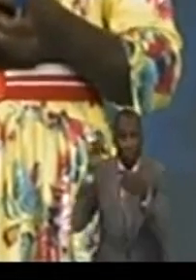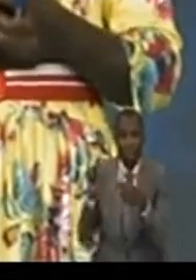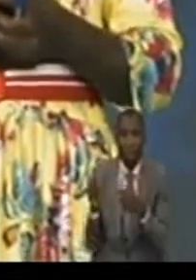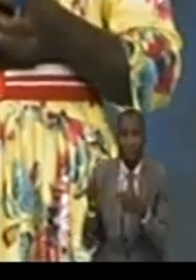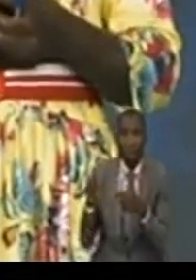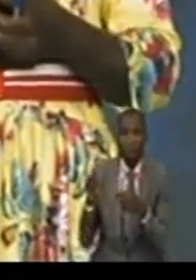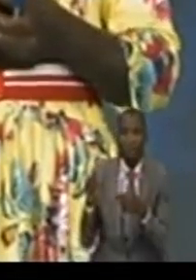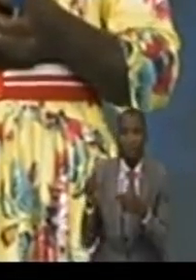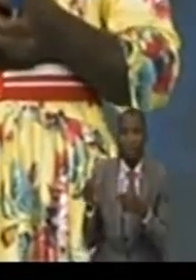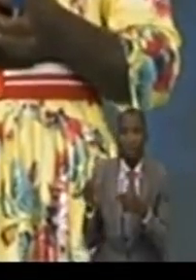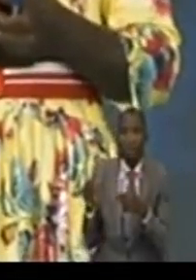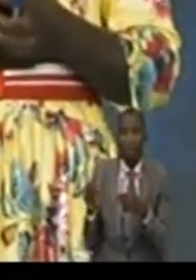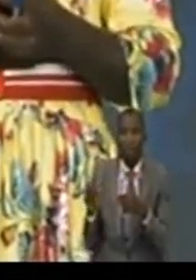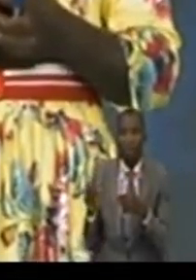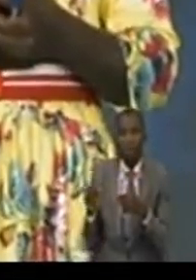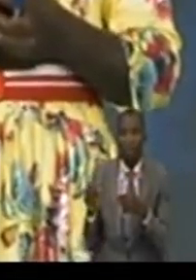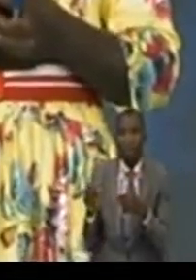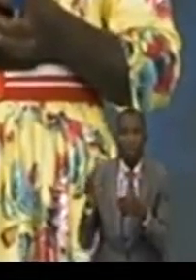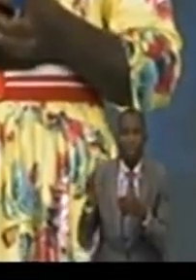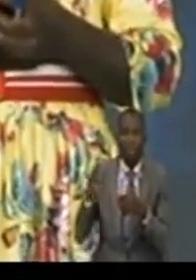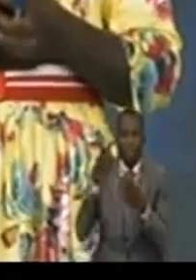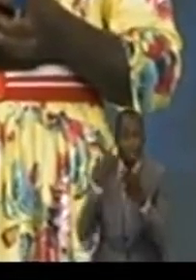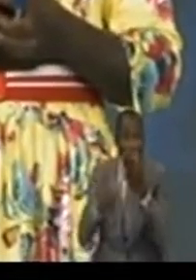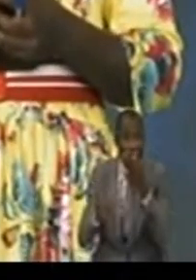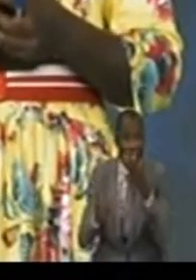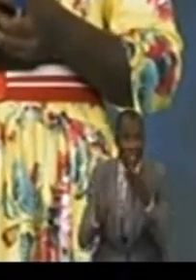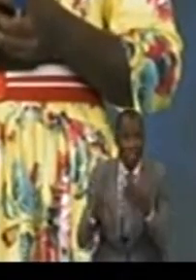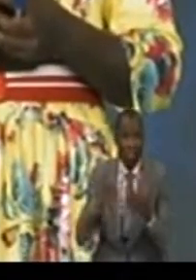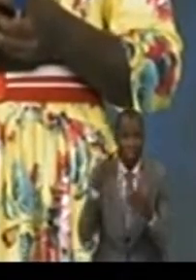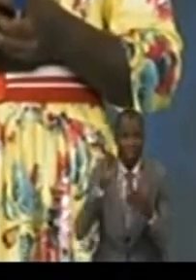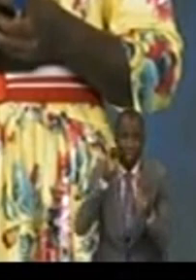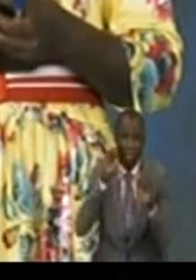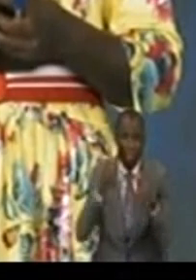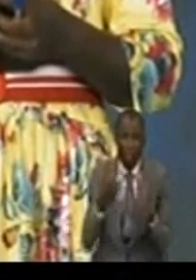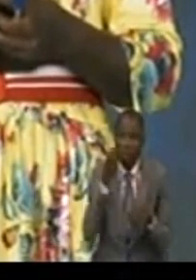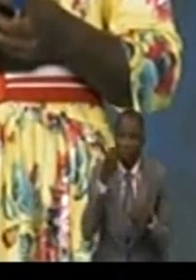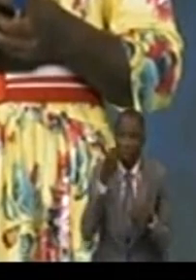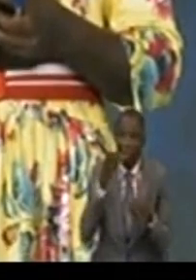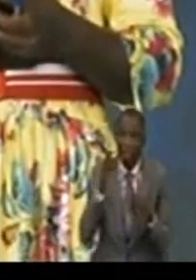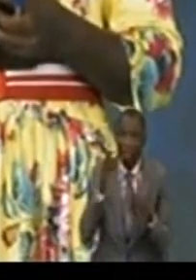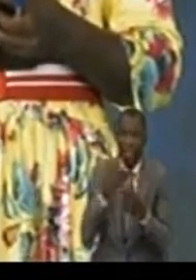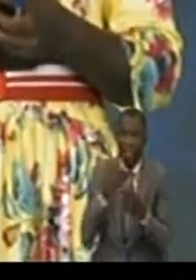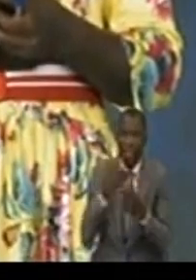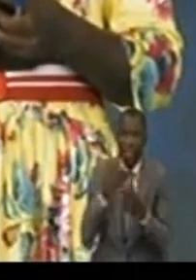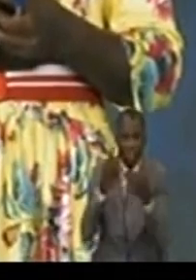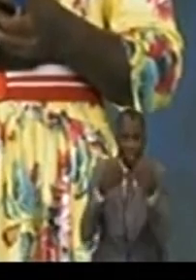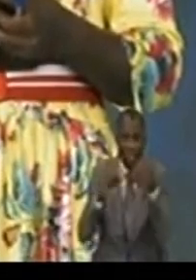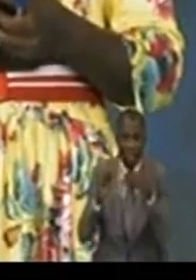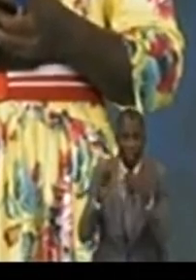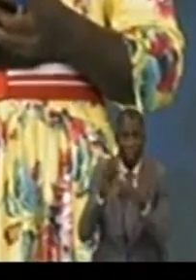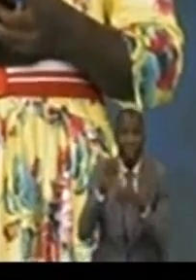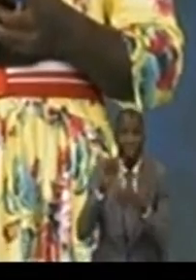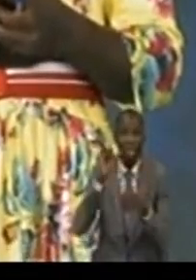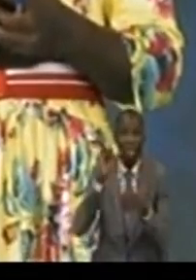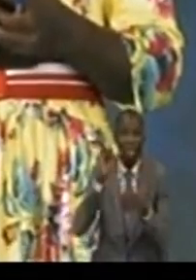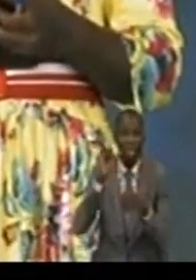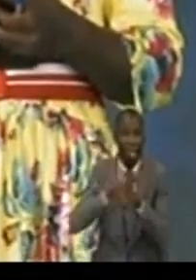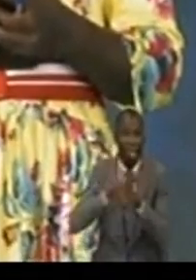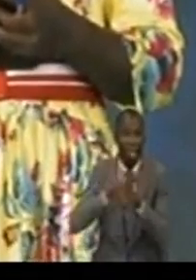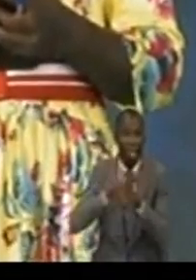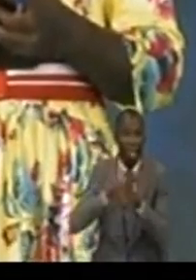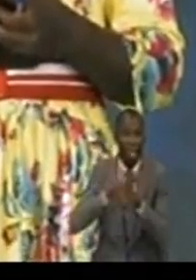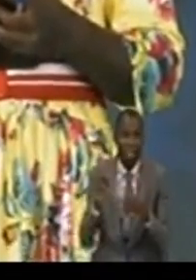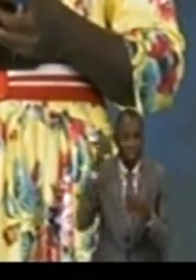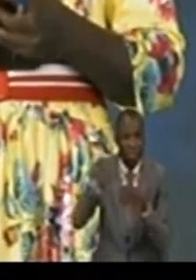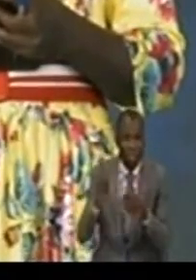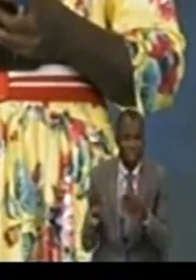that rehearsal as Elias. She did not eat, and she was hungry till 2 o'clock in the afternoon, and there was no pain. And today,